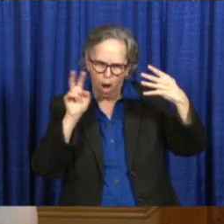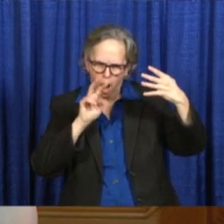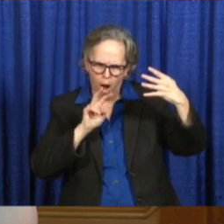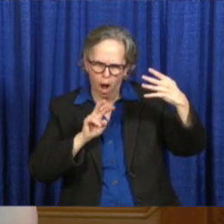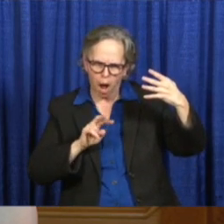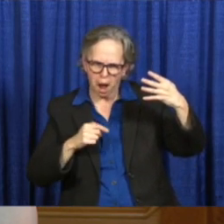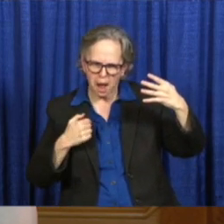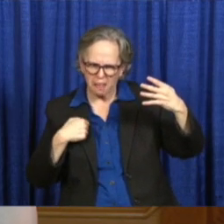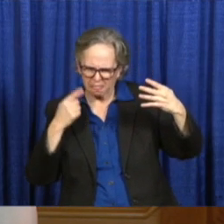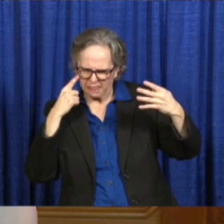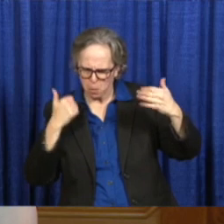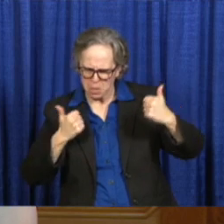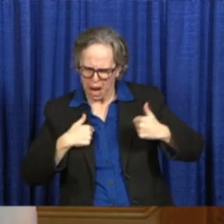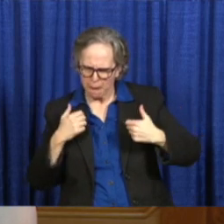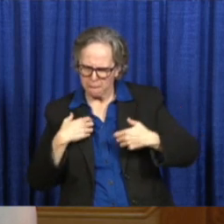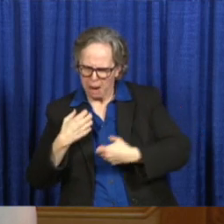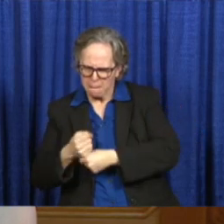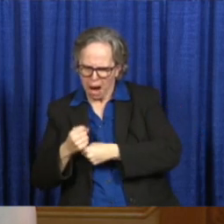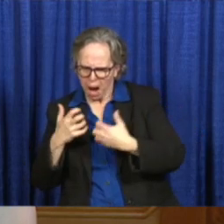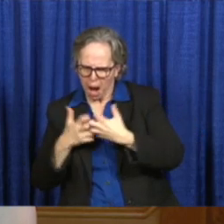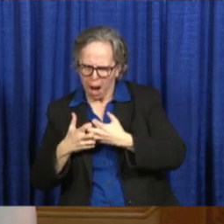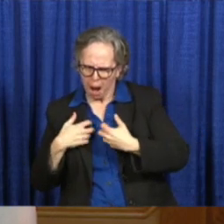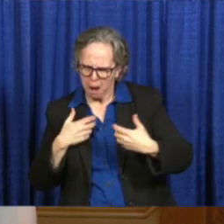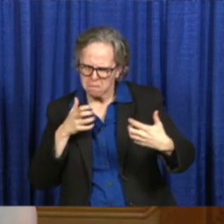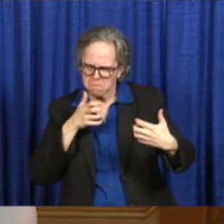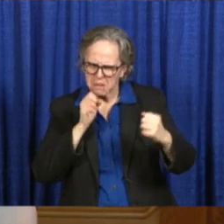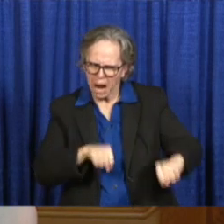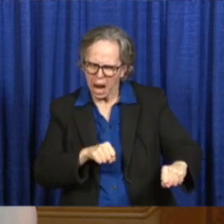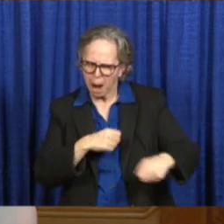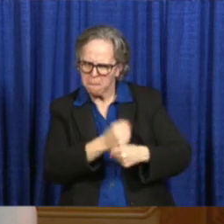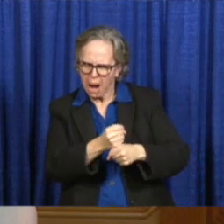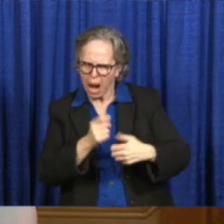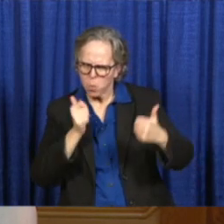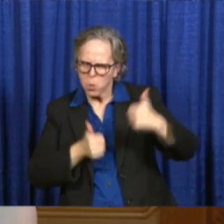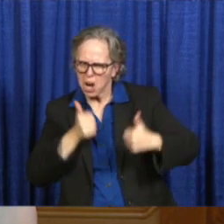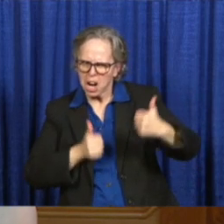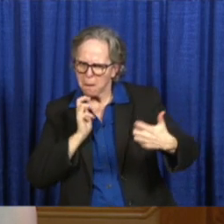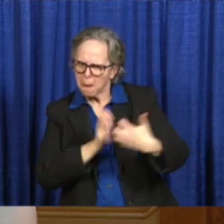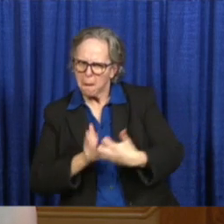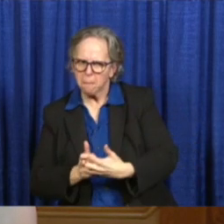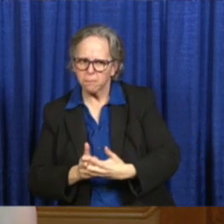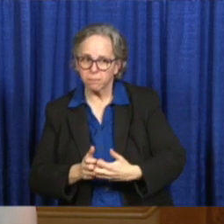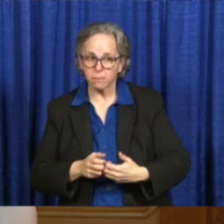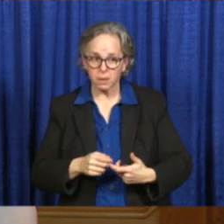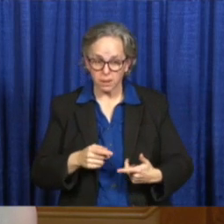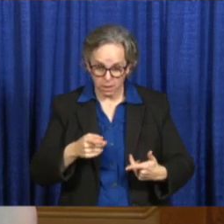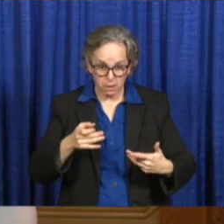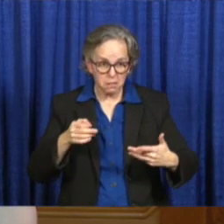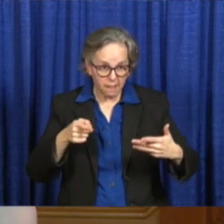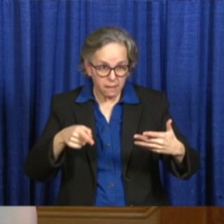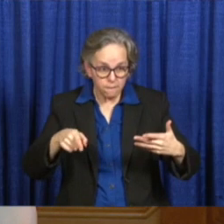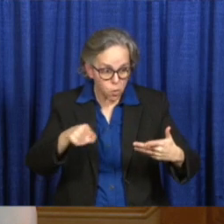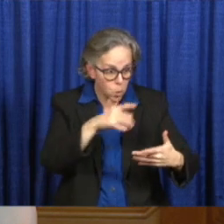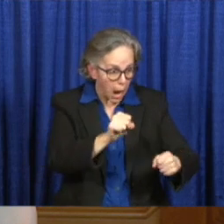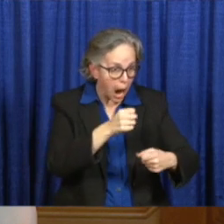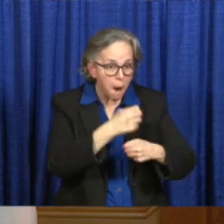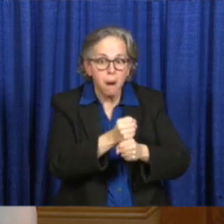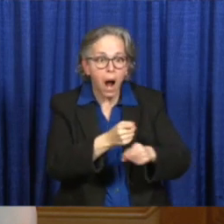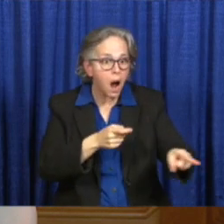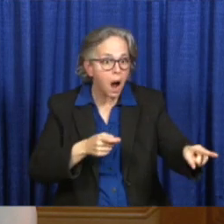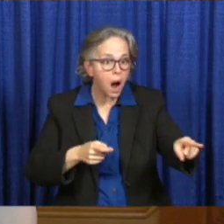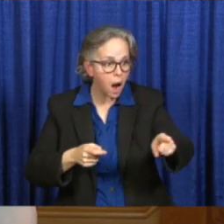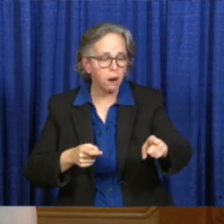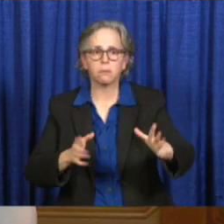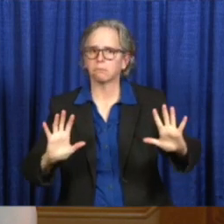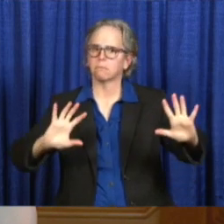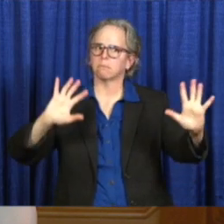all the different things that we need. You can determine then what you have the ability to